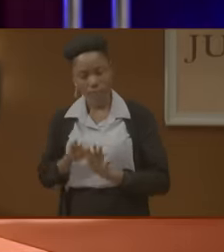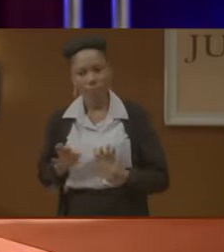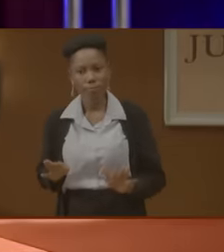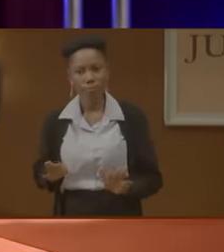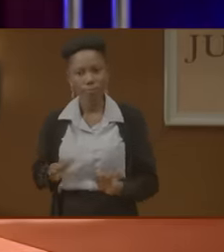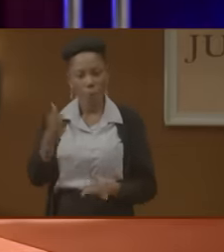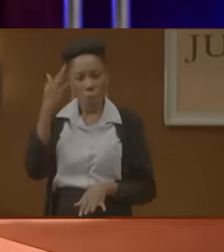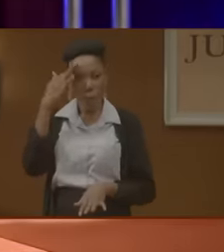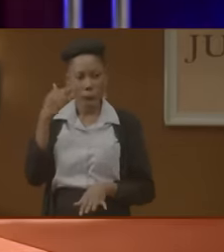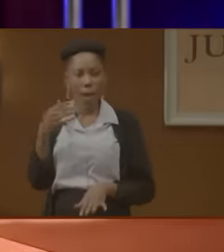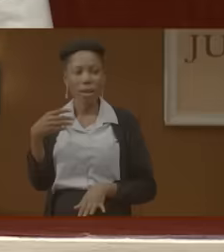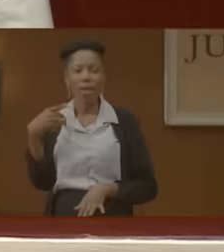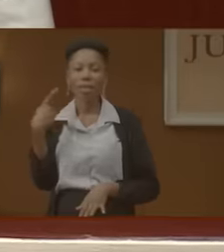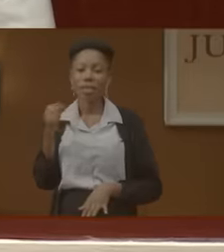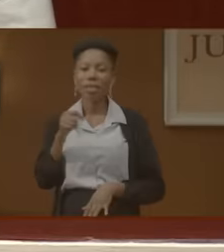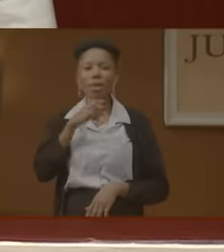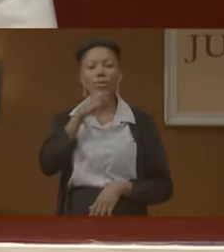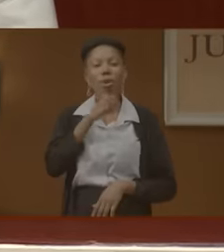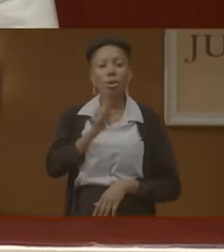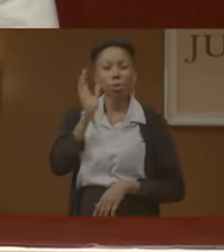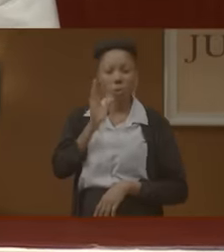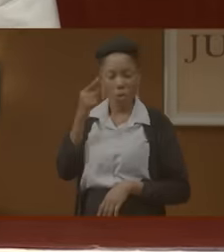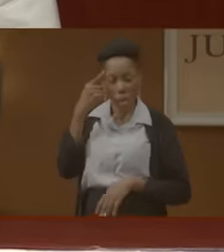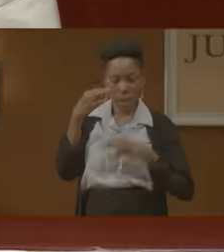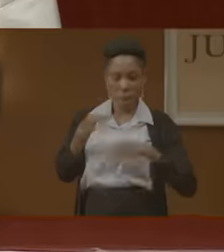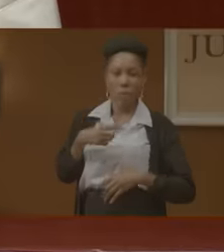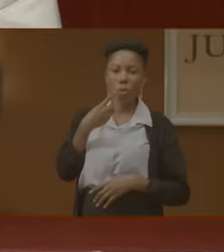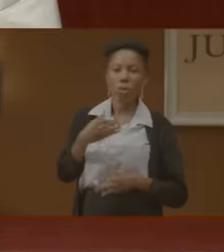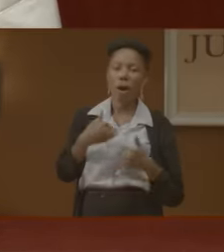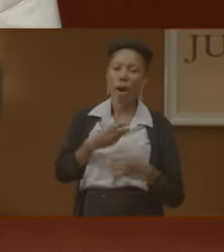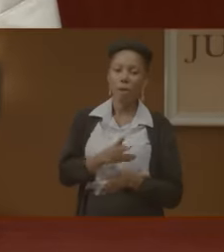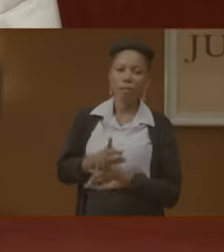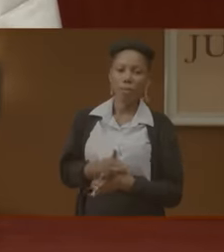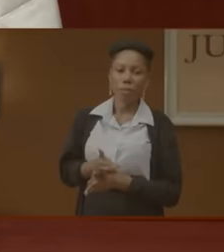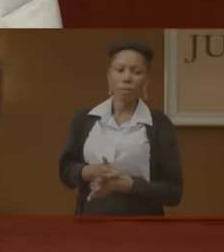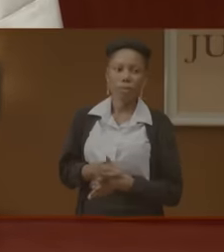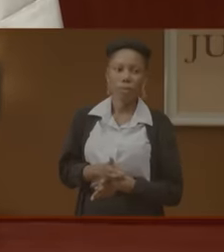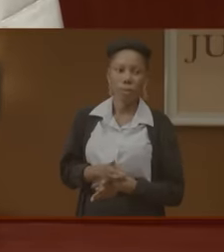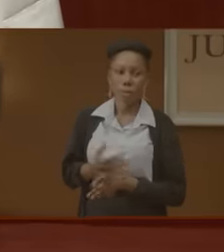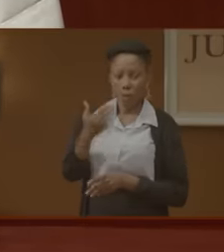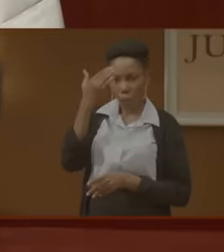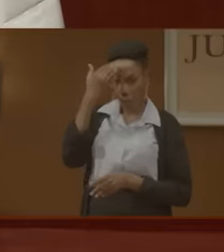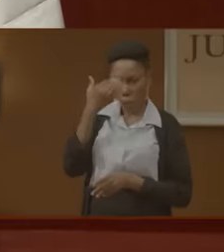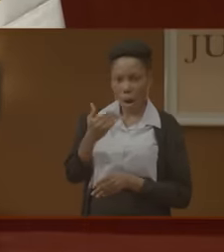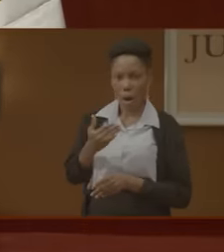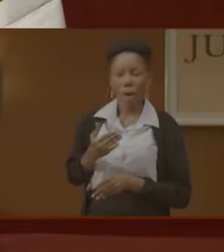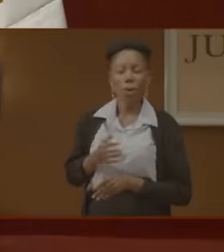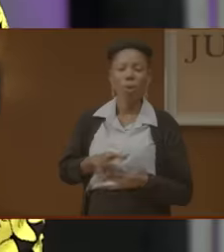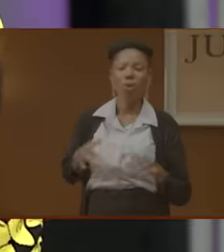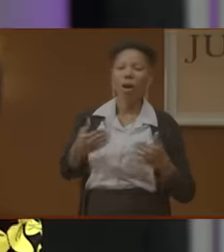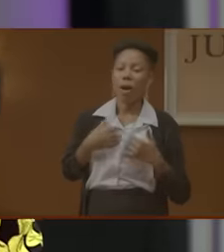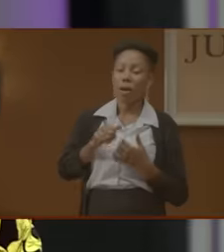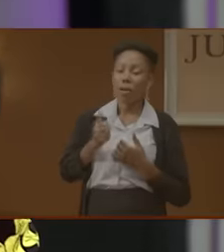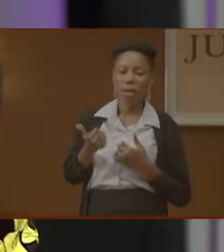The age determines who has custody, but there's no law that would debar one of the parents from